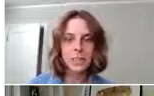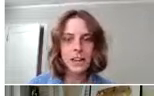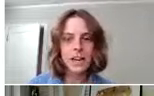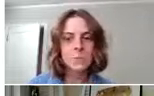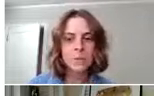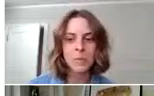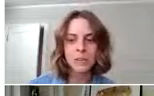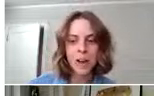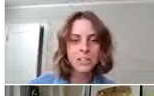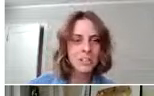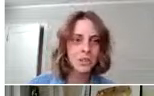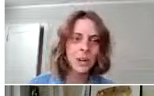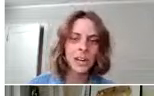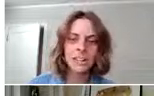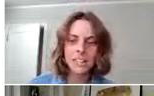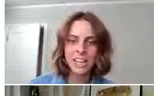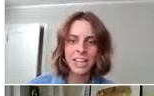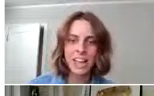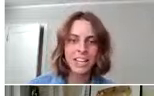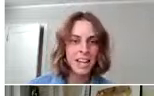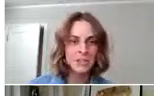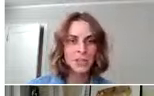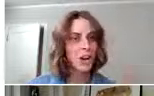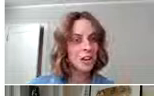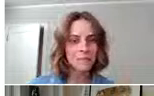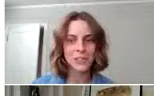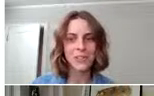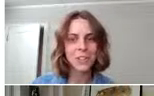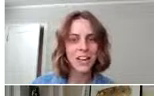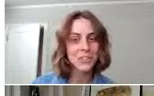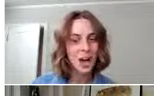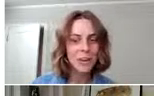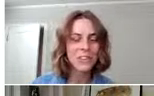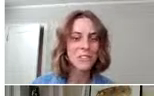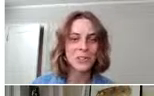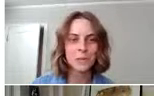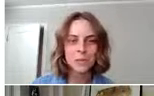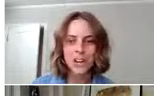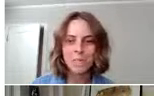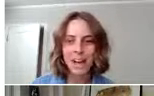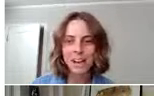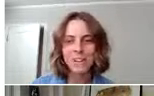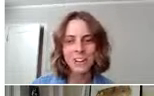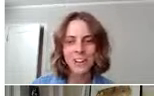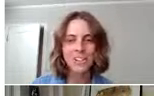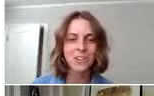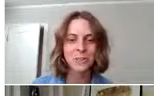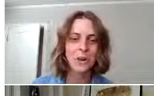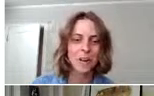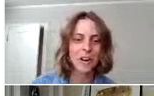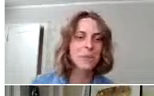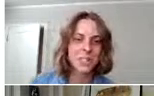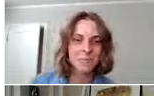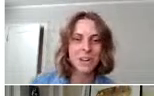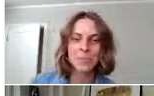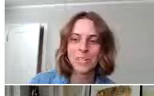Castle House has been a member of HAHS since 2019, and as your unofficial stop on this virtual road trip, I would encourage you to learn